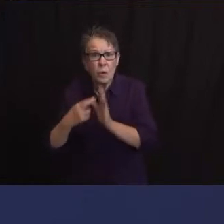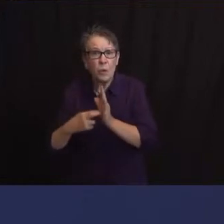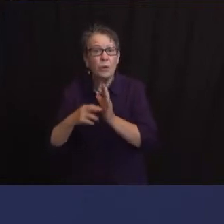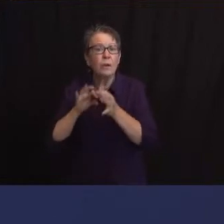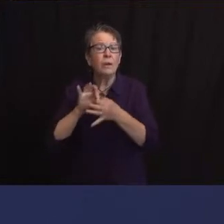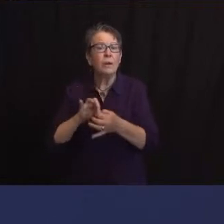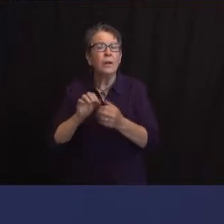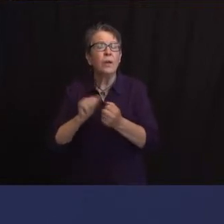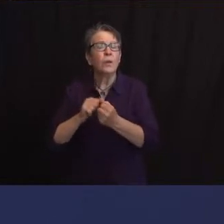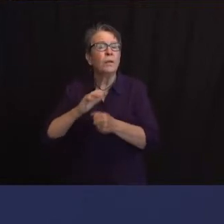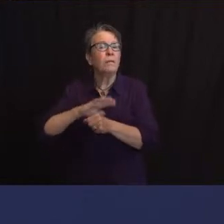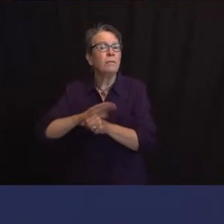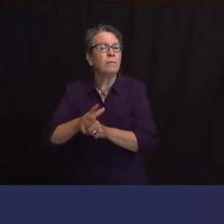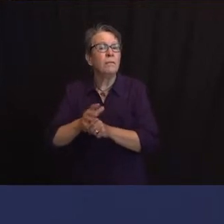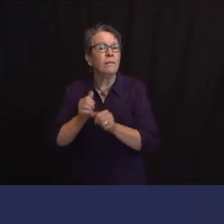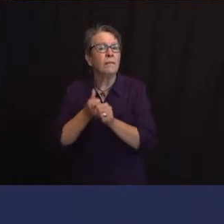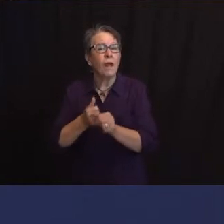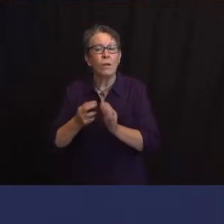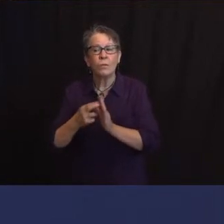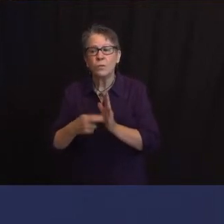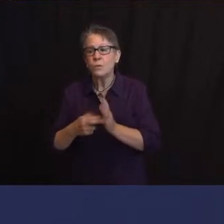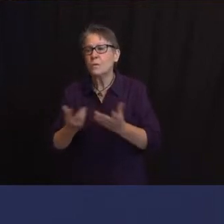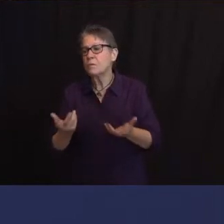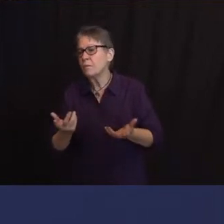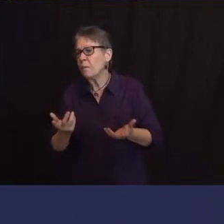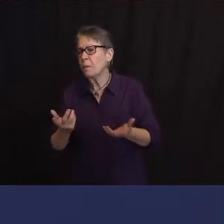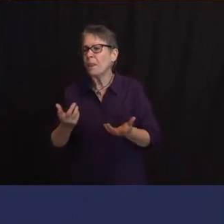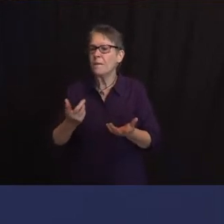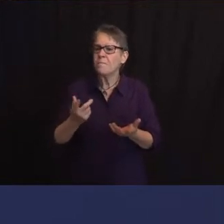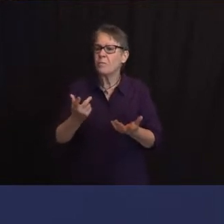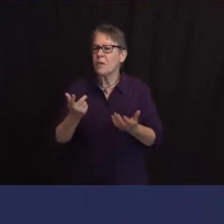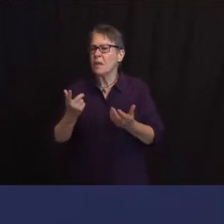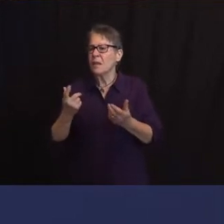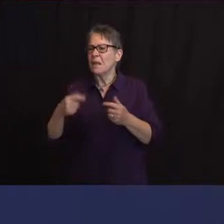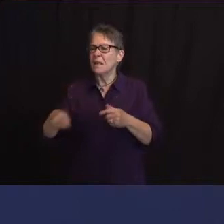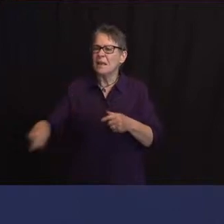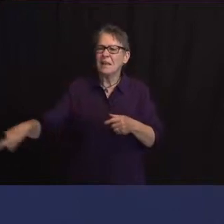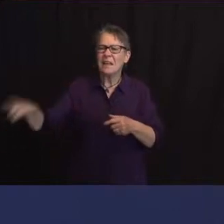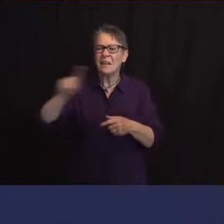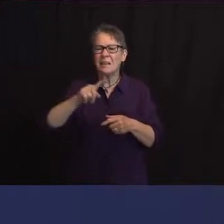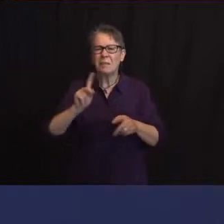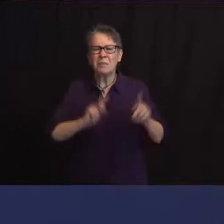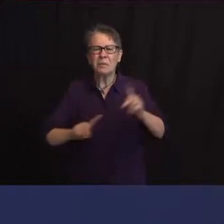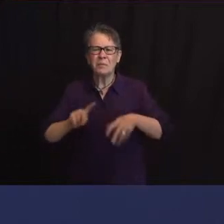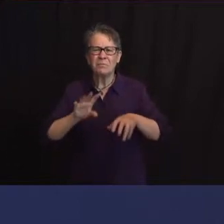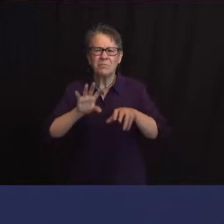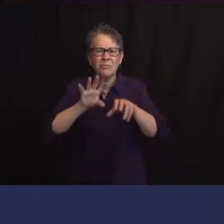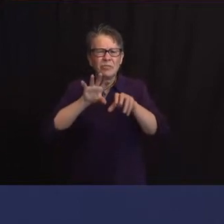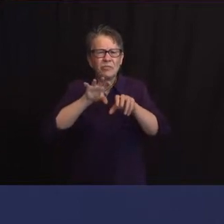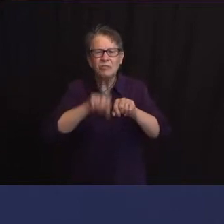And you look at some of the tragedies around the country, it probably only